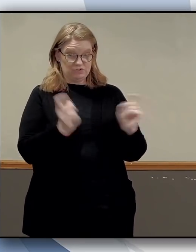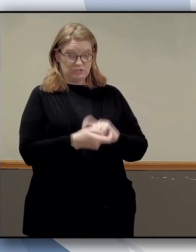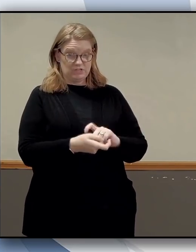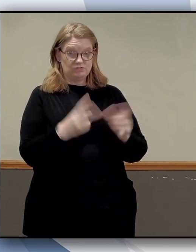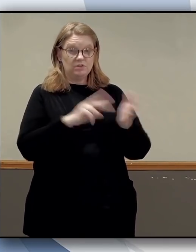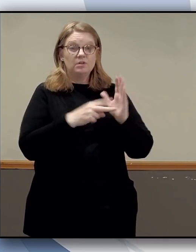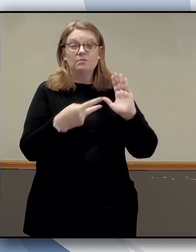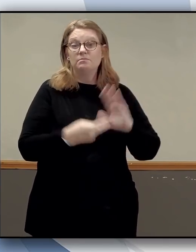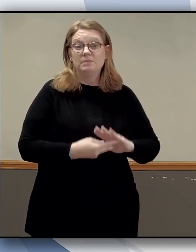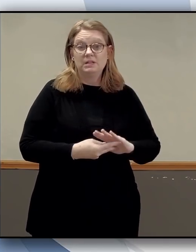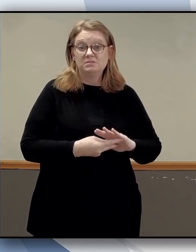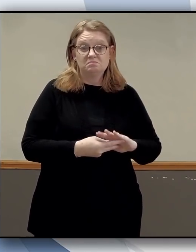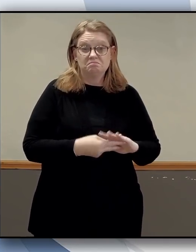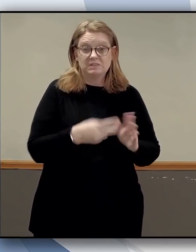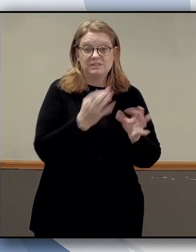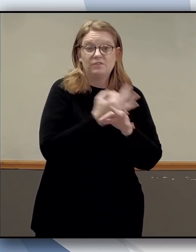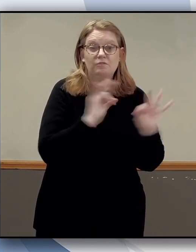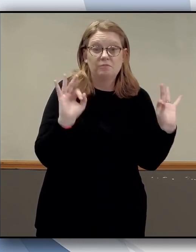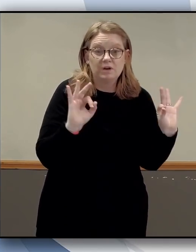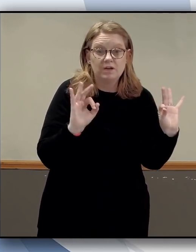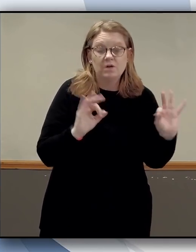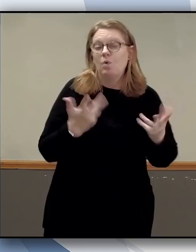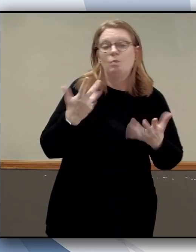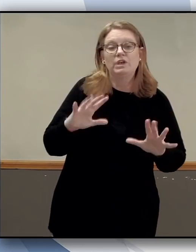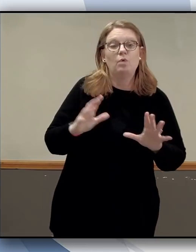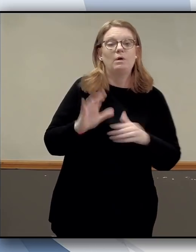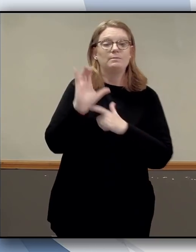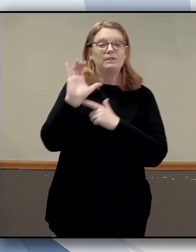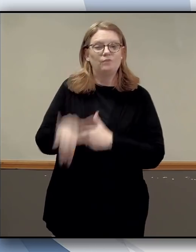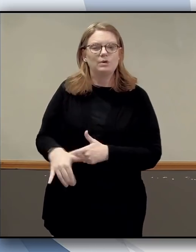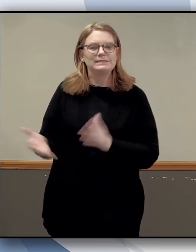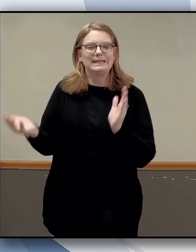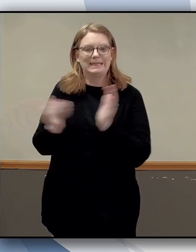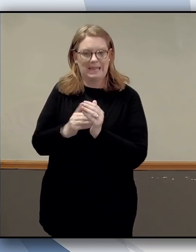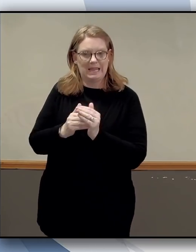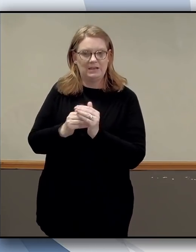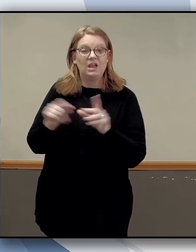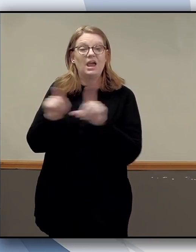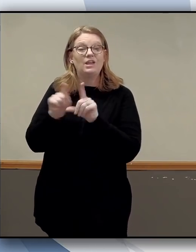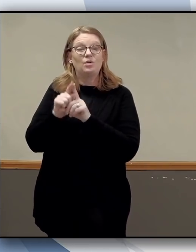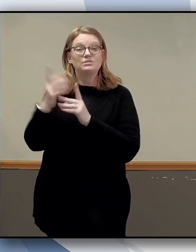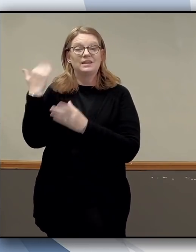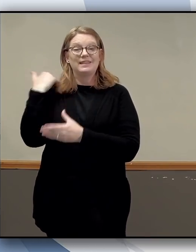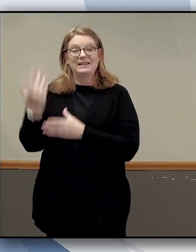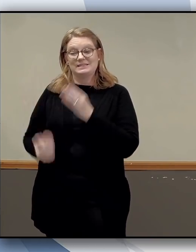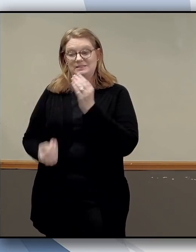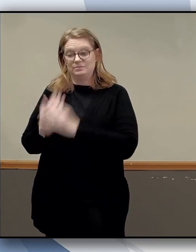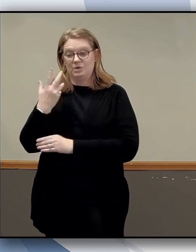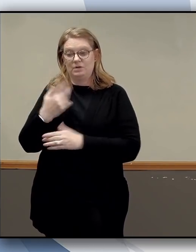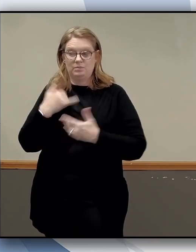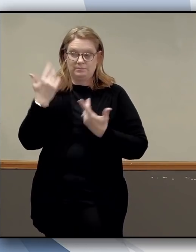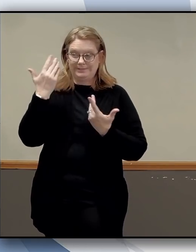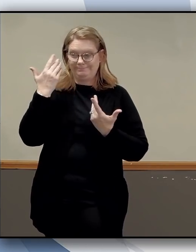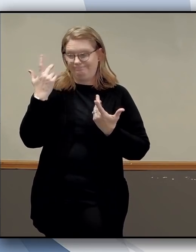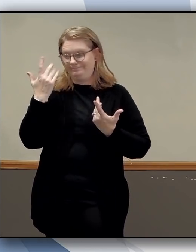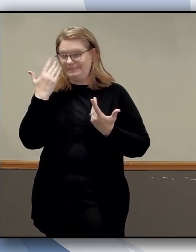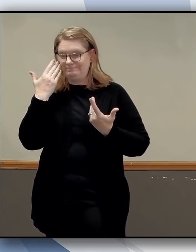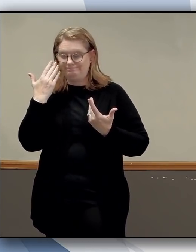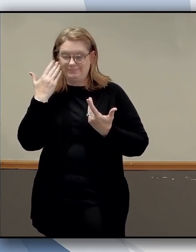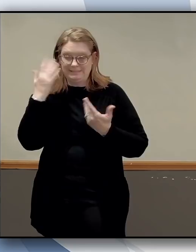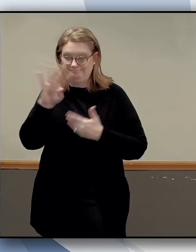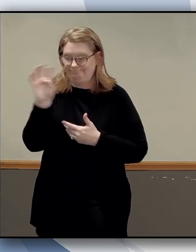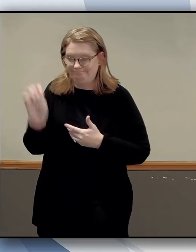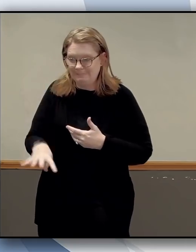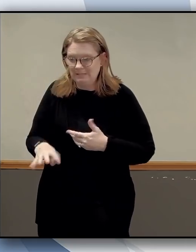into a situation that other states have been forced into, and where we found ourselves last spring when we were facing the unknown, which is we had to